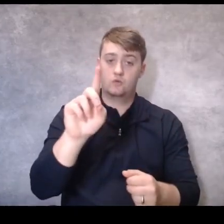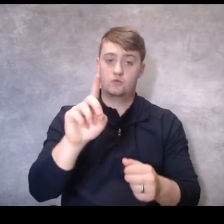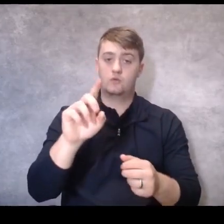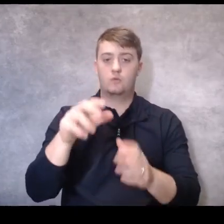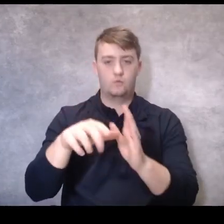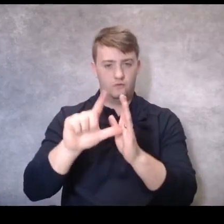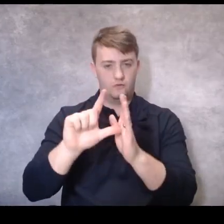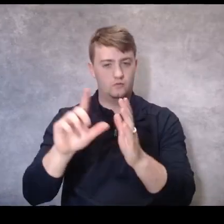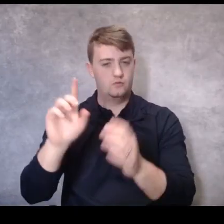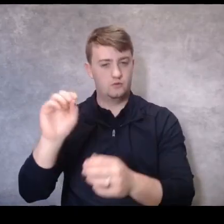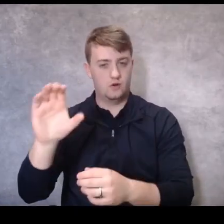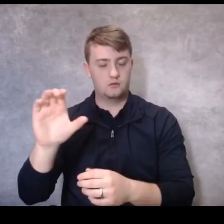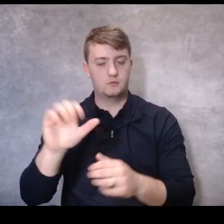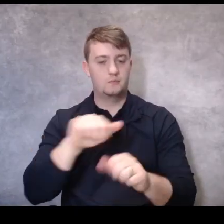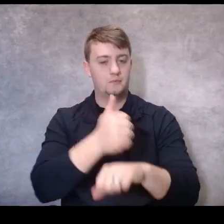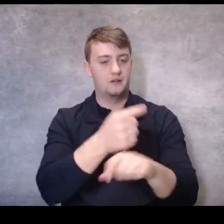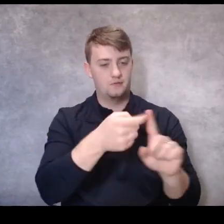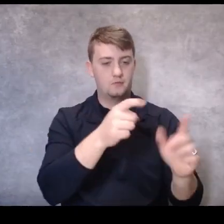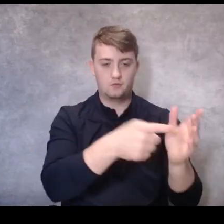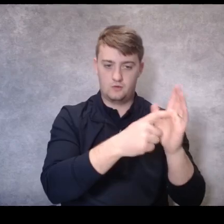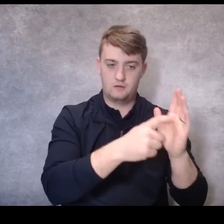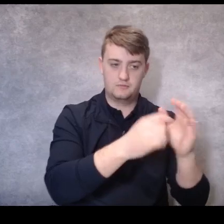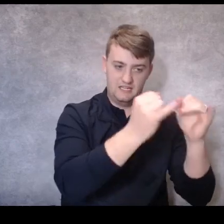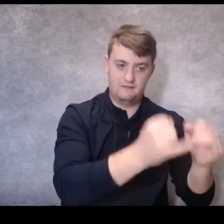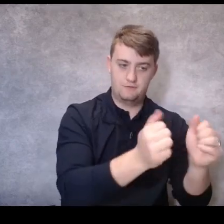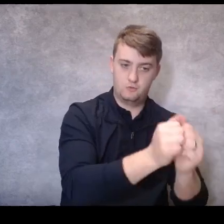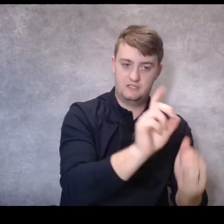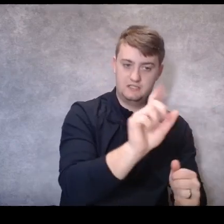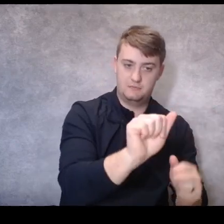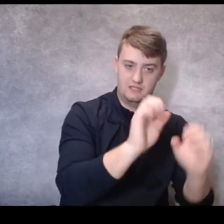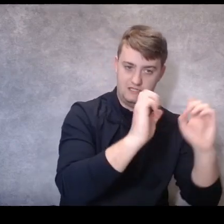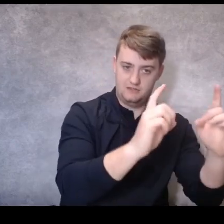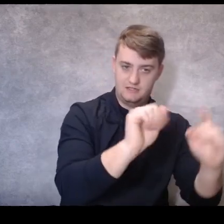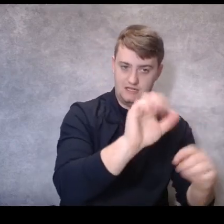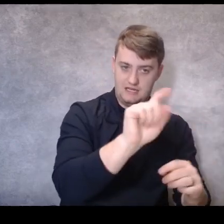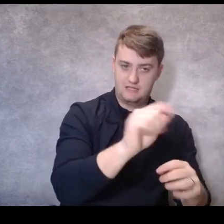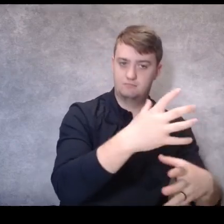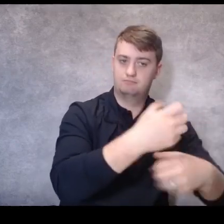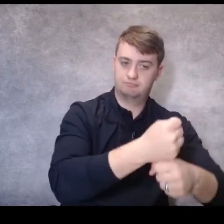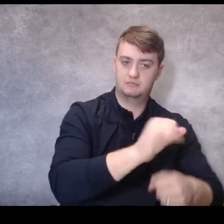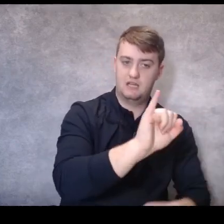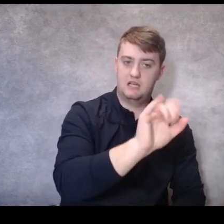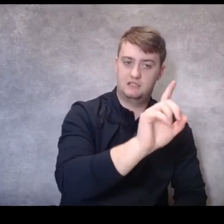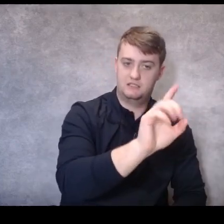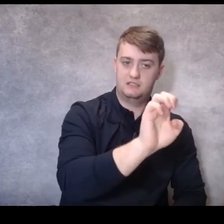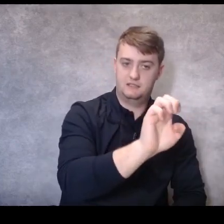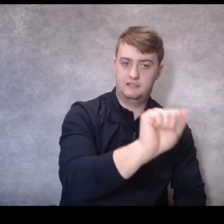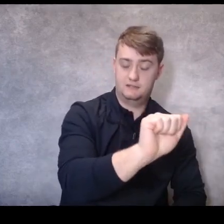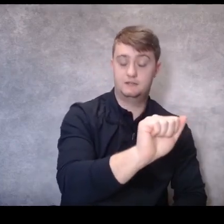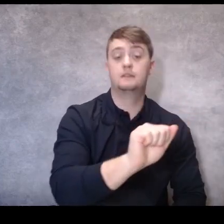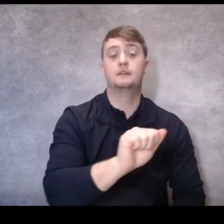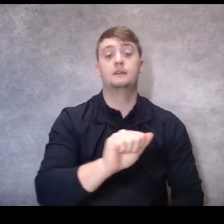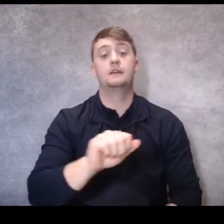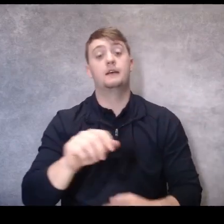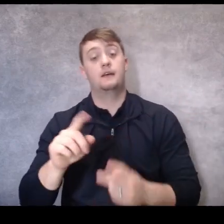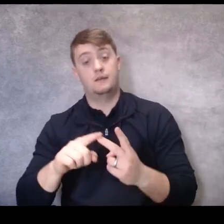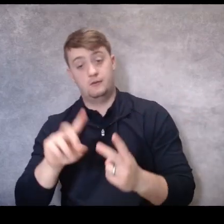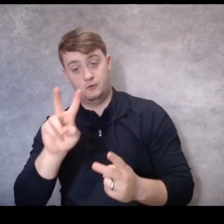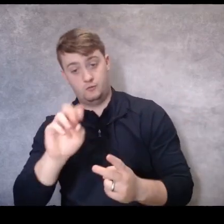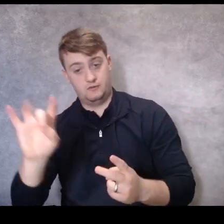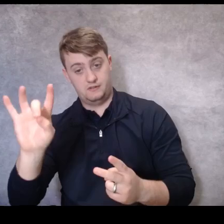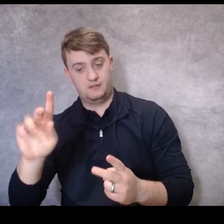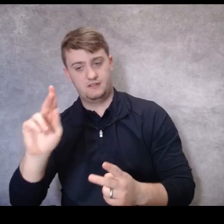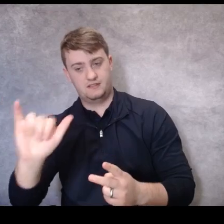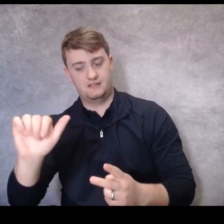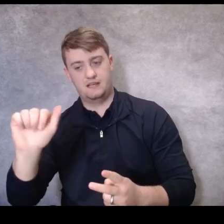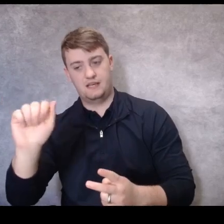Review document is based on the requirements of the Individuals with Disabilities Education Act, or IDEA, and the